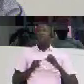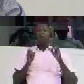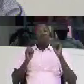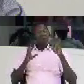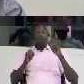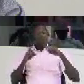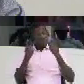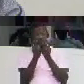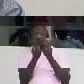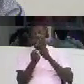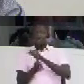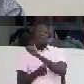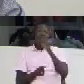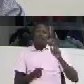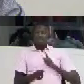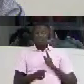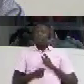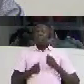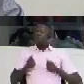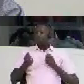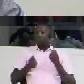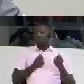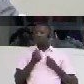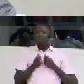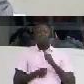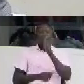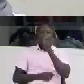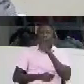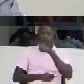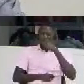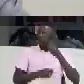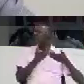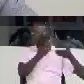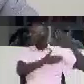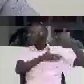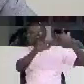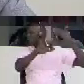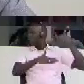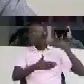that they had suffered in silence for so long.